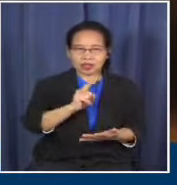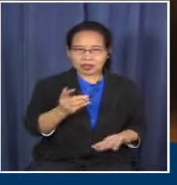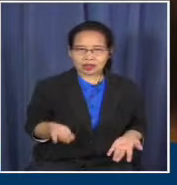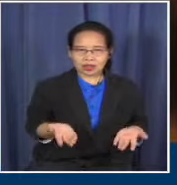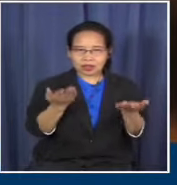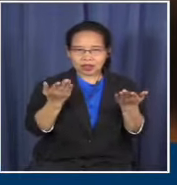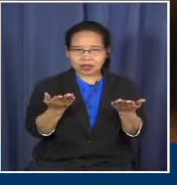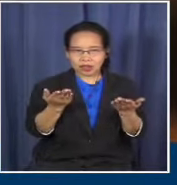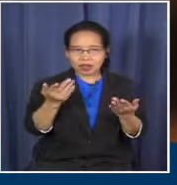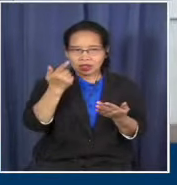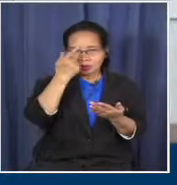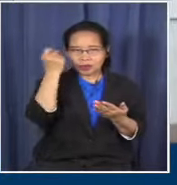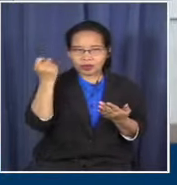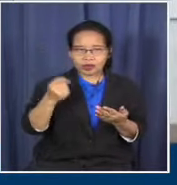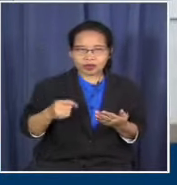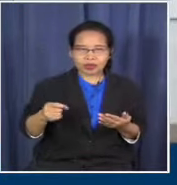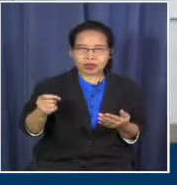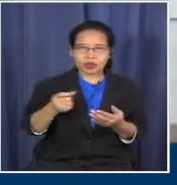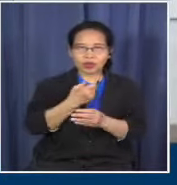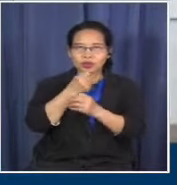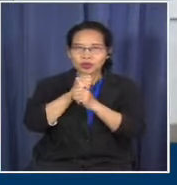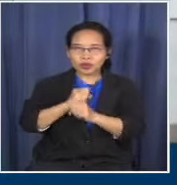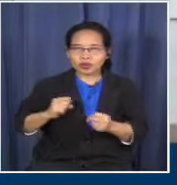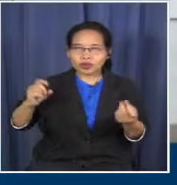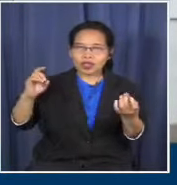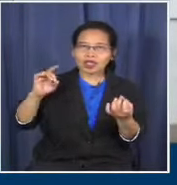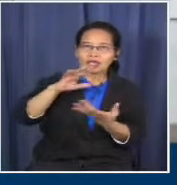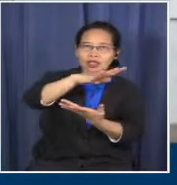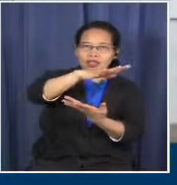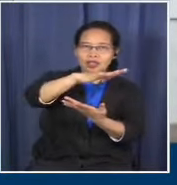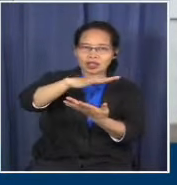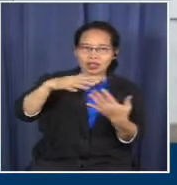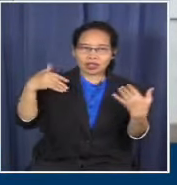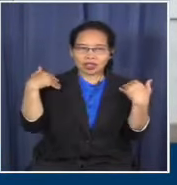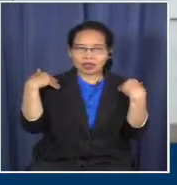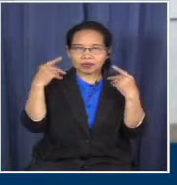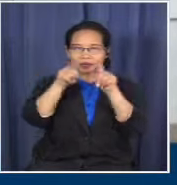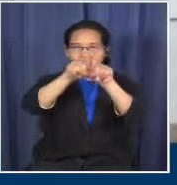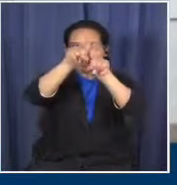There are new galaxies that exist now.